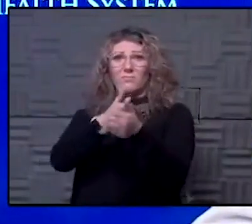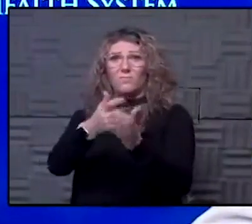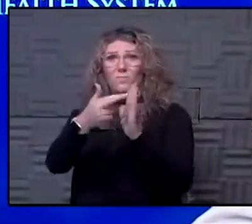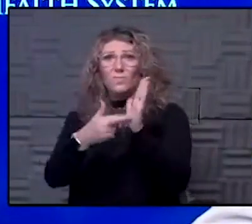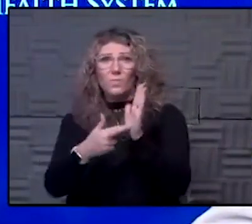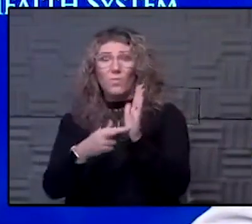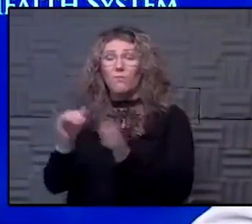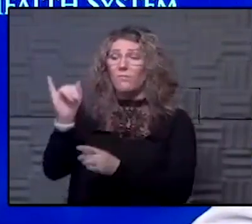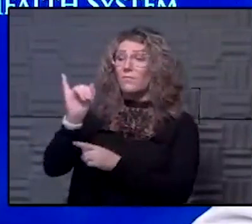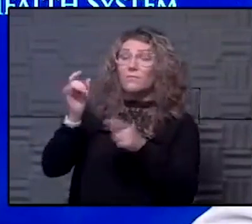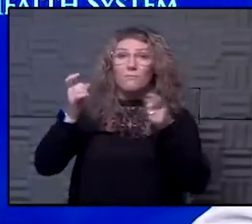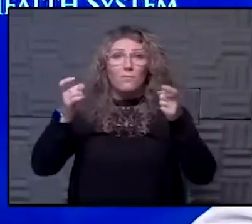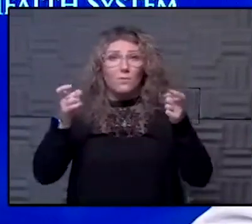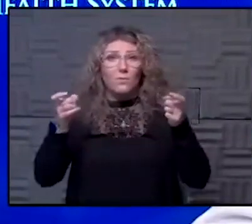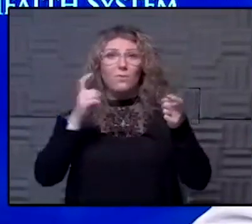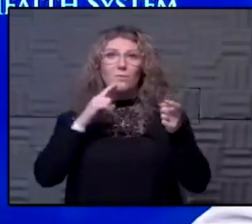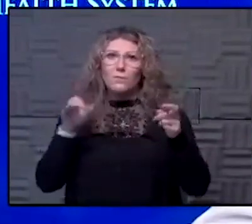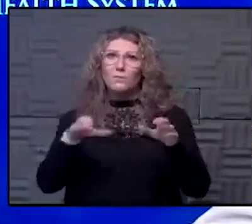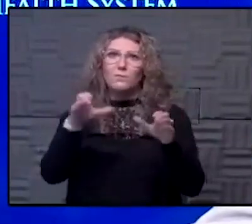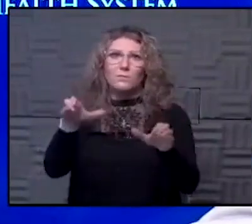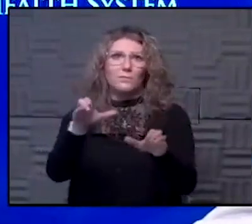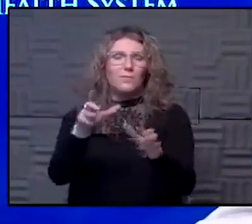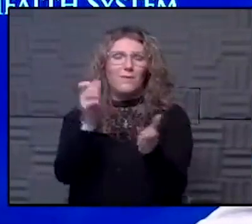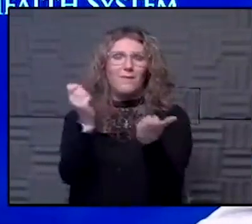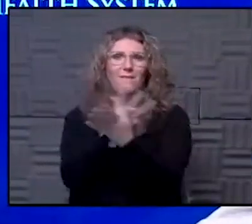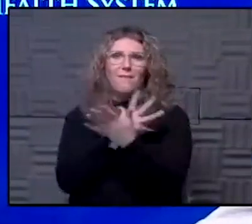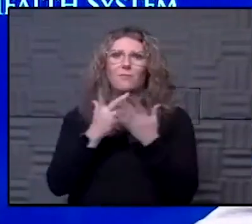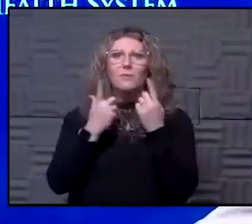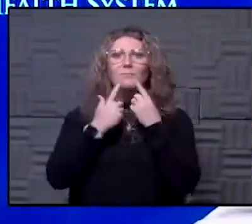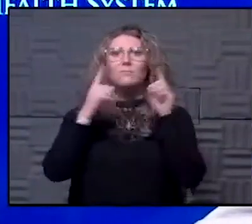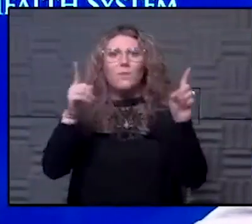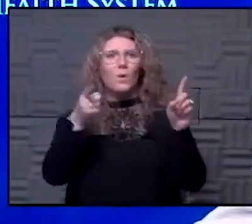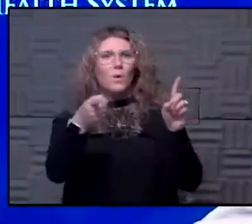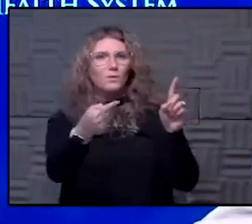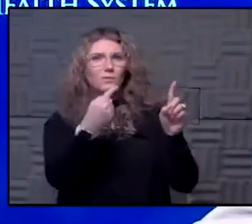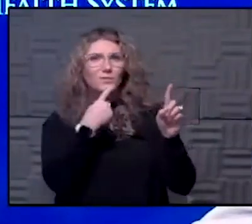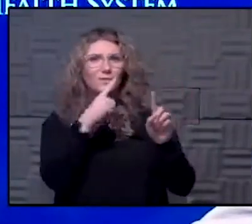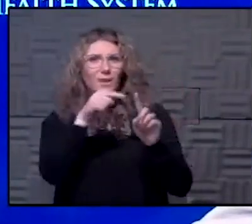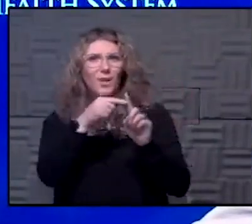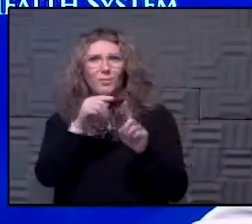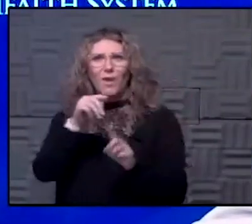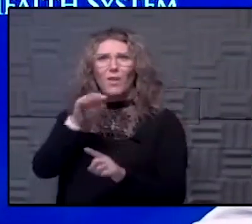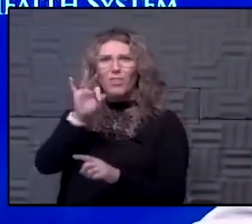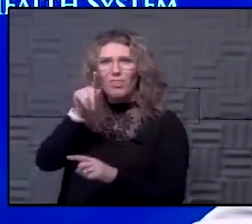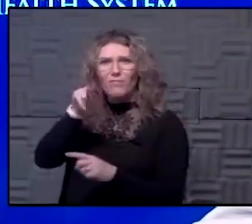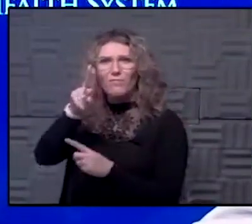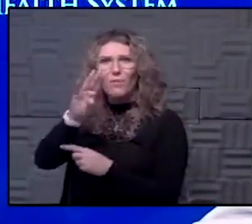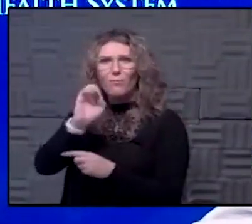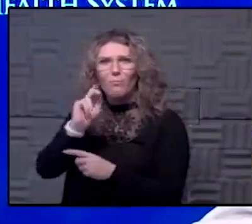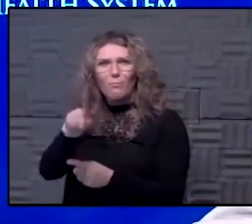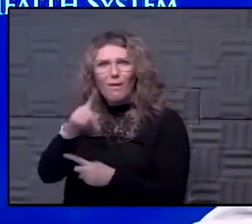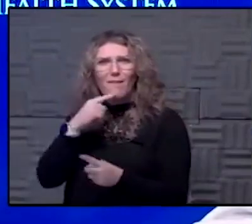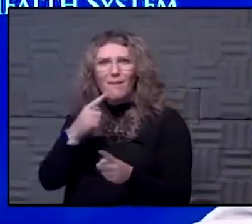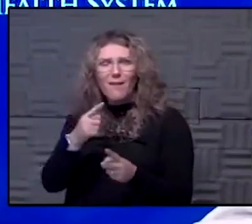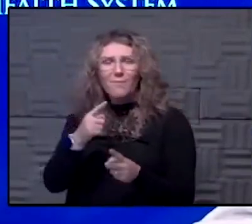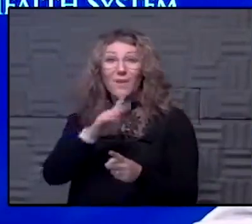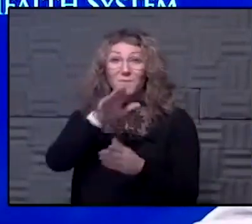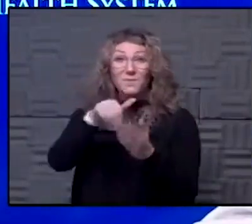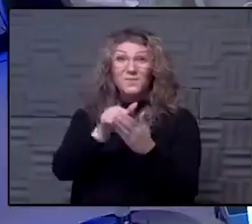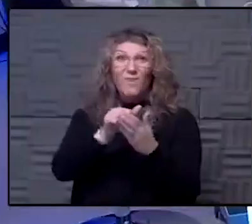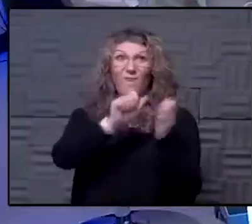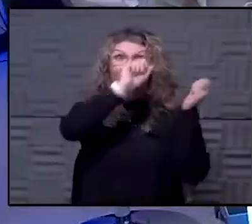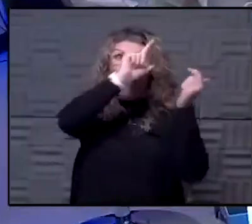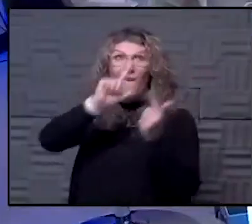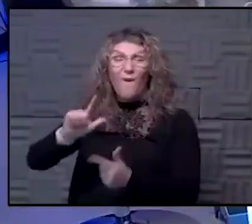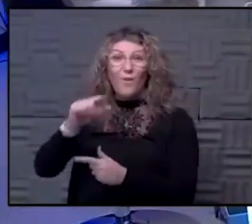that infection control is doing the work because... What'd you say about that influenza map today when you were driving in? It was all green. It